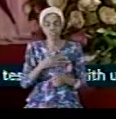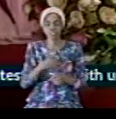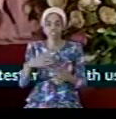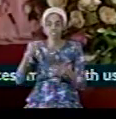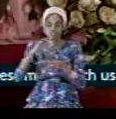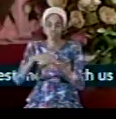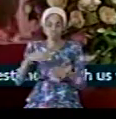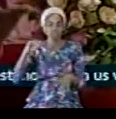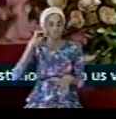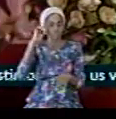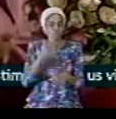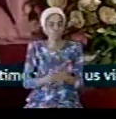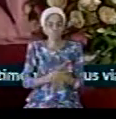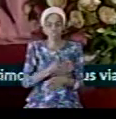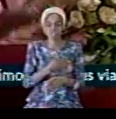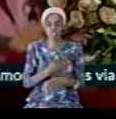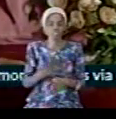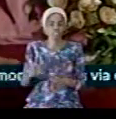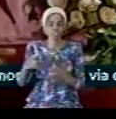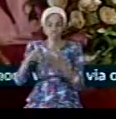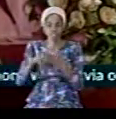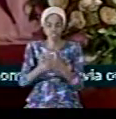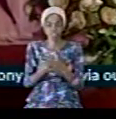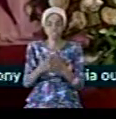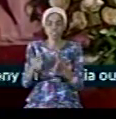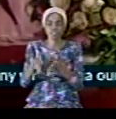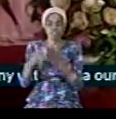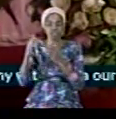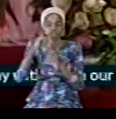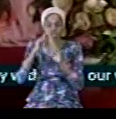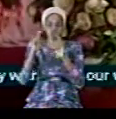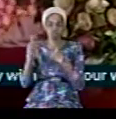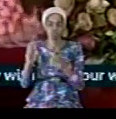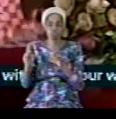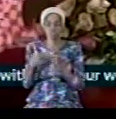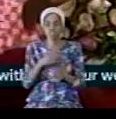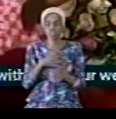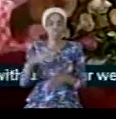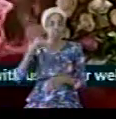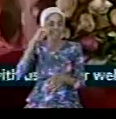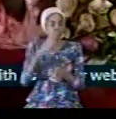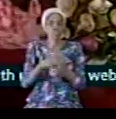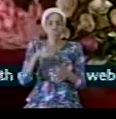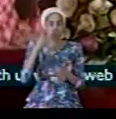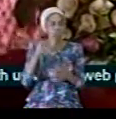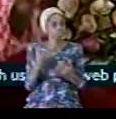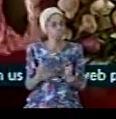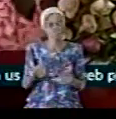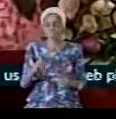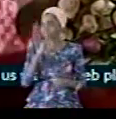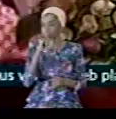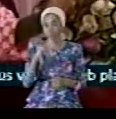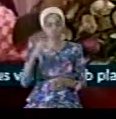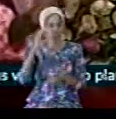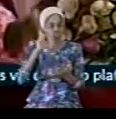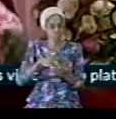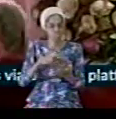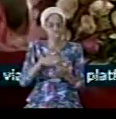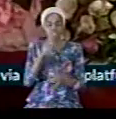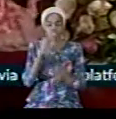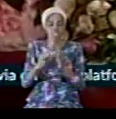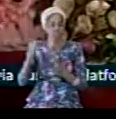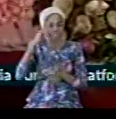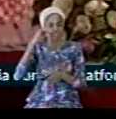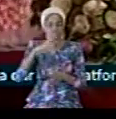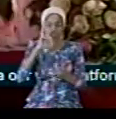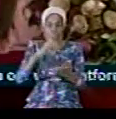I started asking her questions. It was then she told me. She said, presently, she cannot read. And even when she reads, she don't understand. And the little